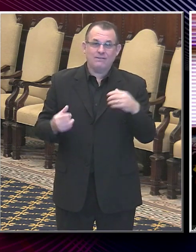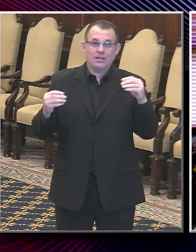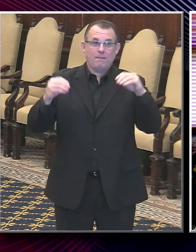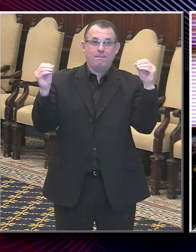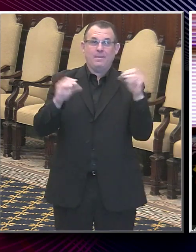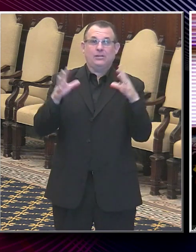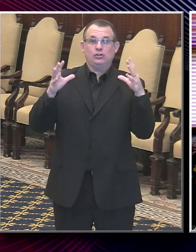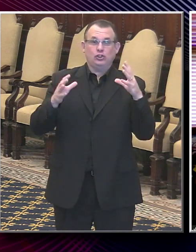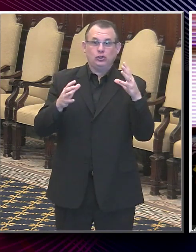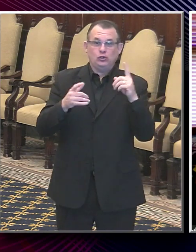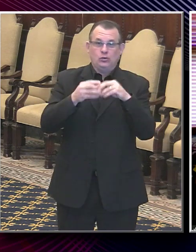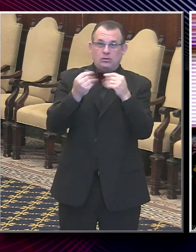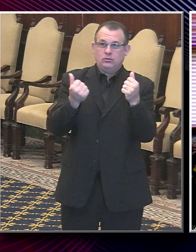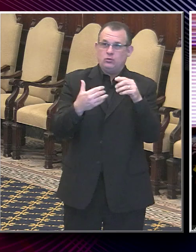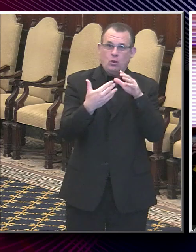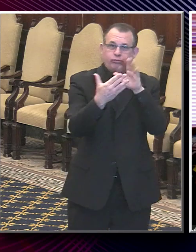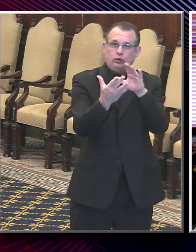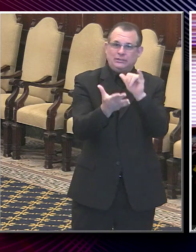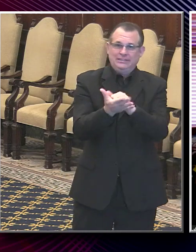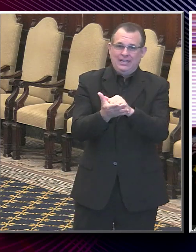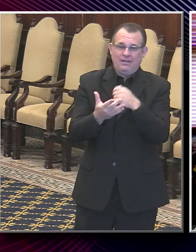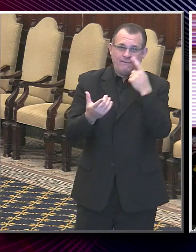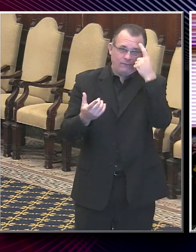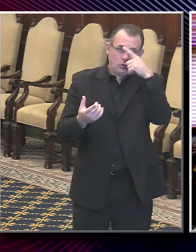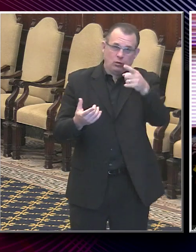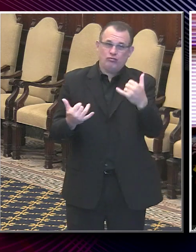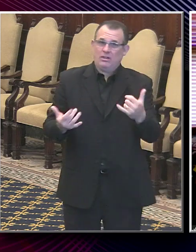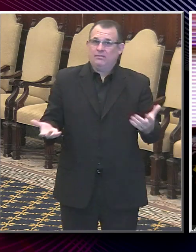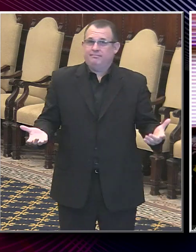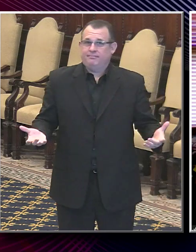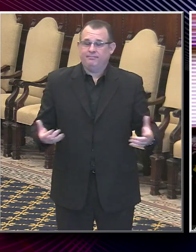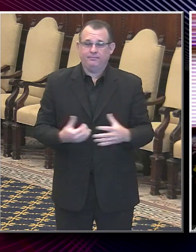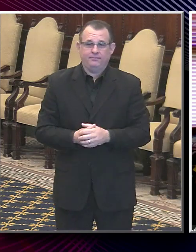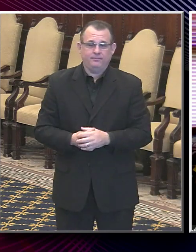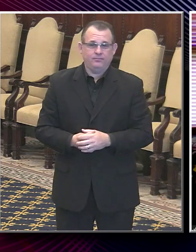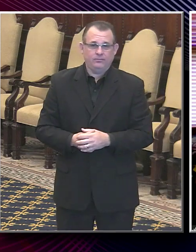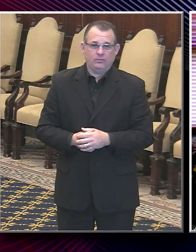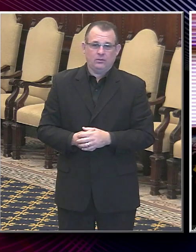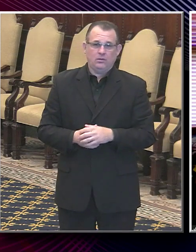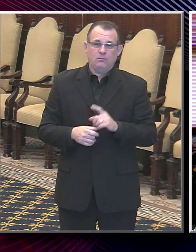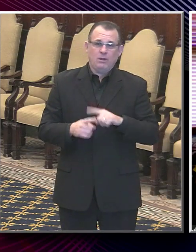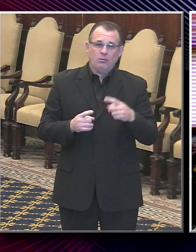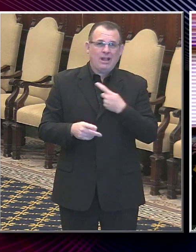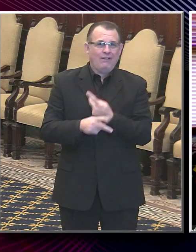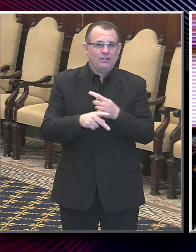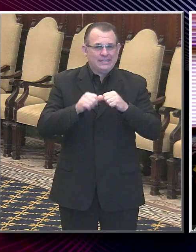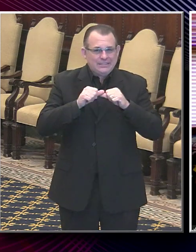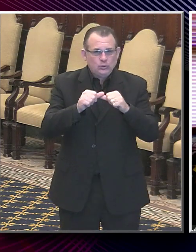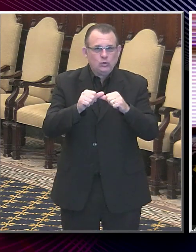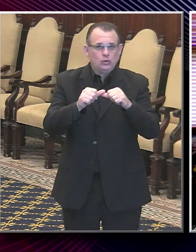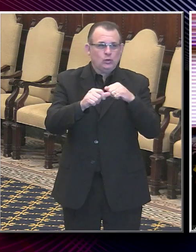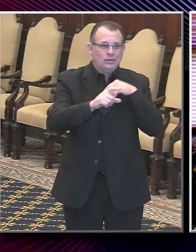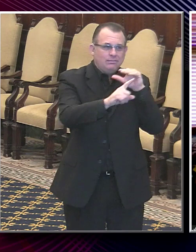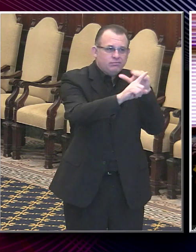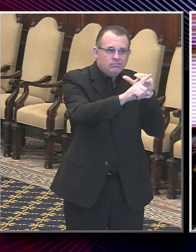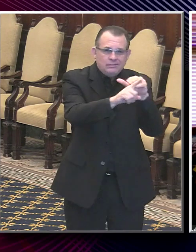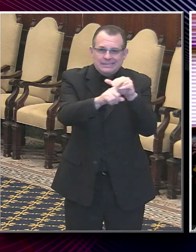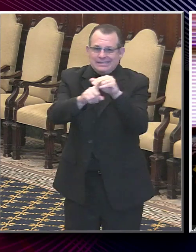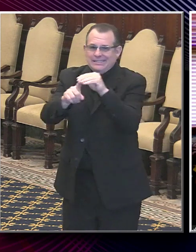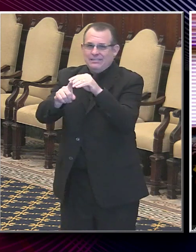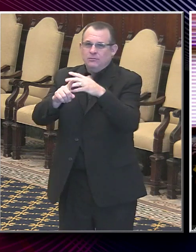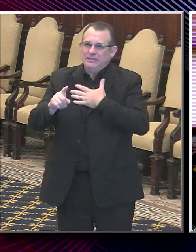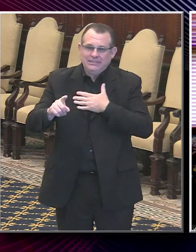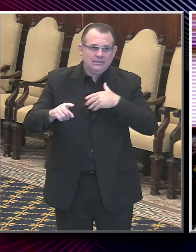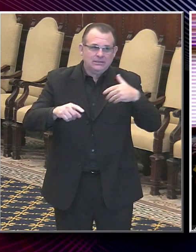magic theory or magic answer to your question. It's just that we got to continue to talk to people and make sure that they understand that